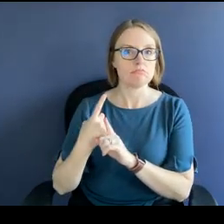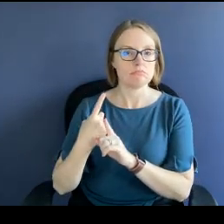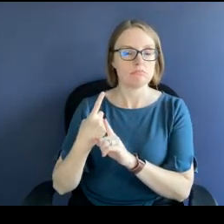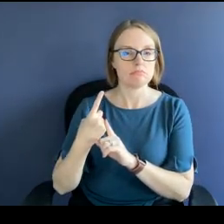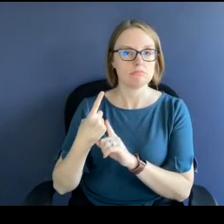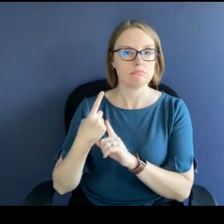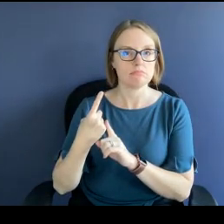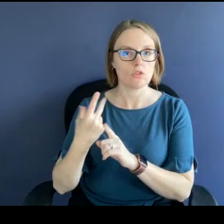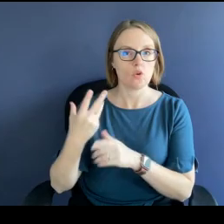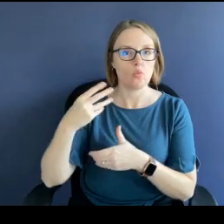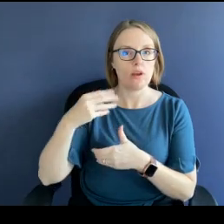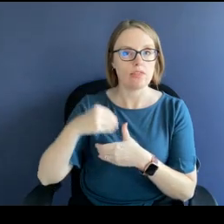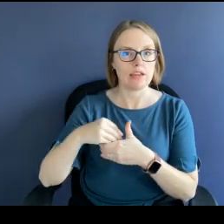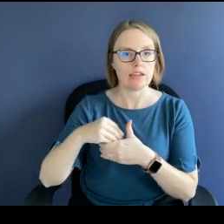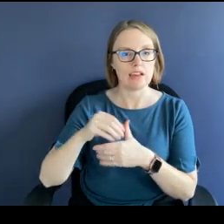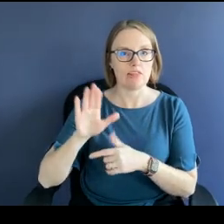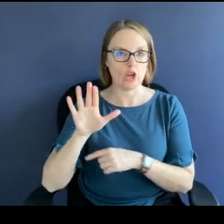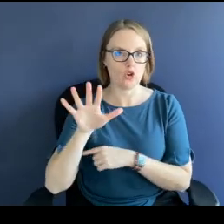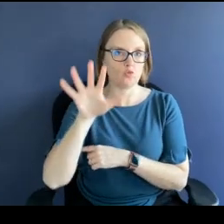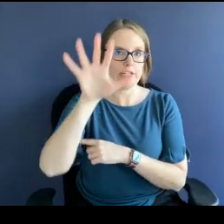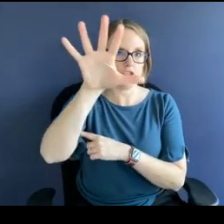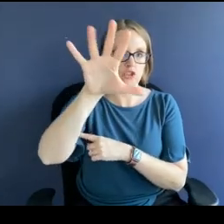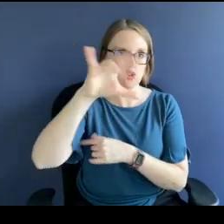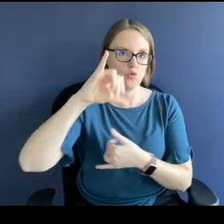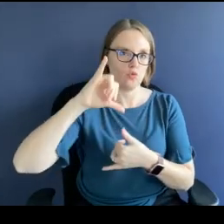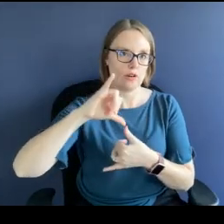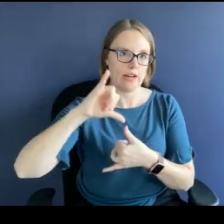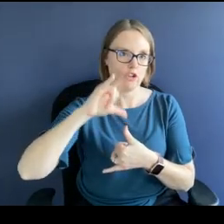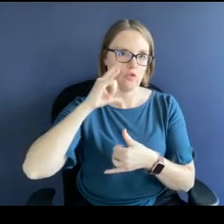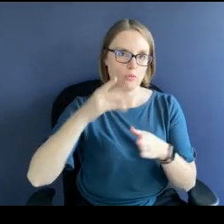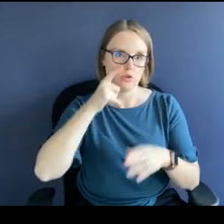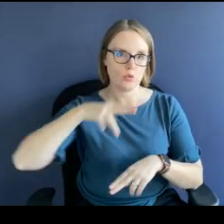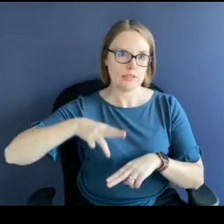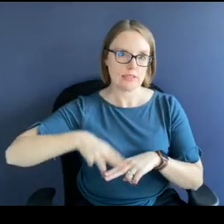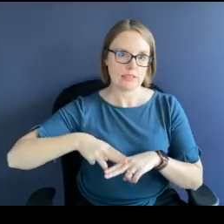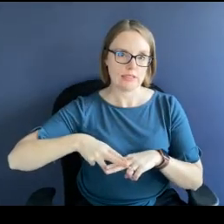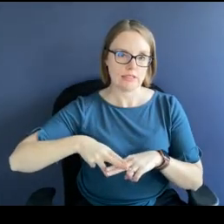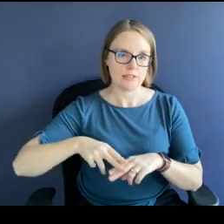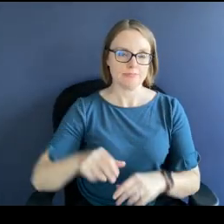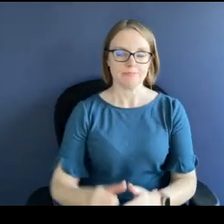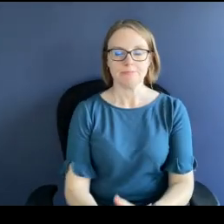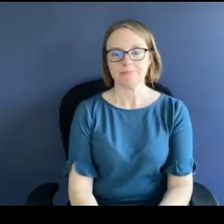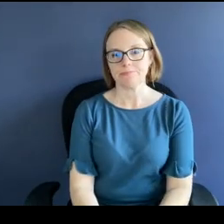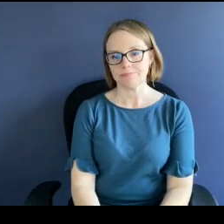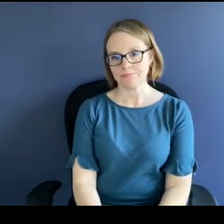be within the reach range of a seated person.